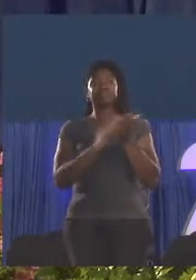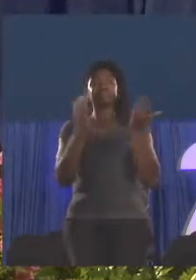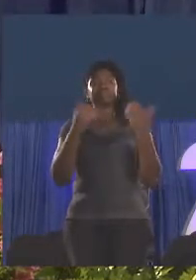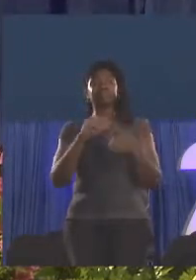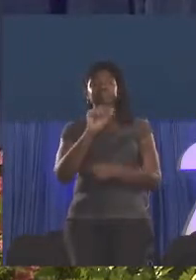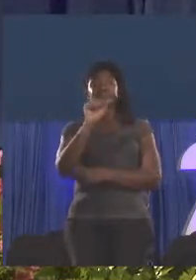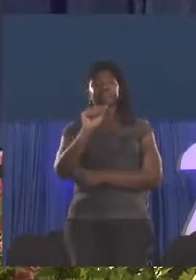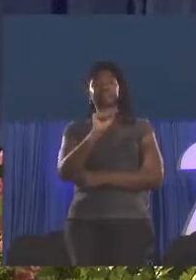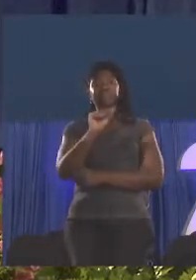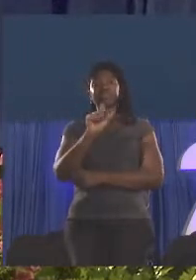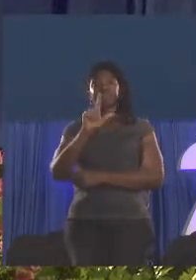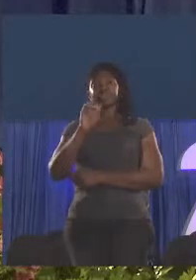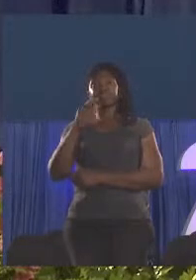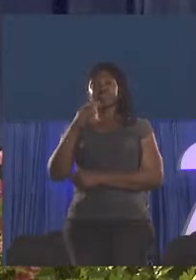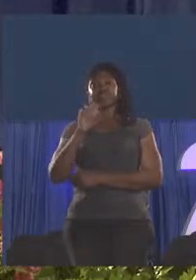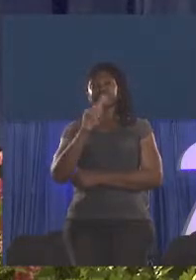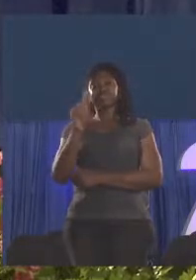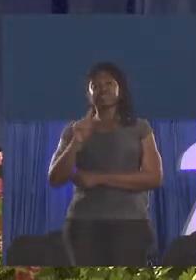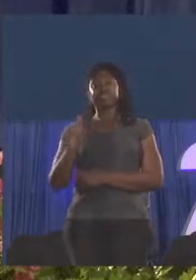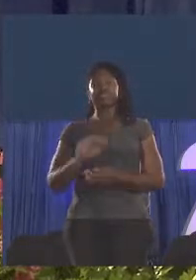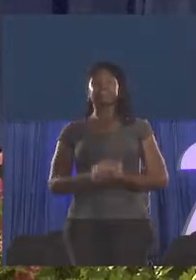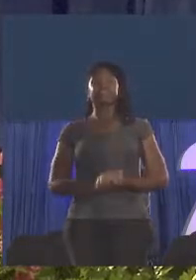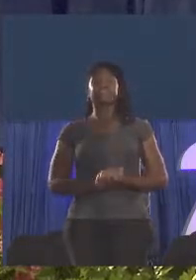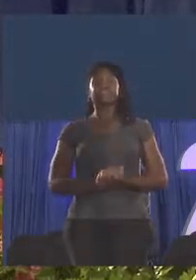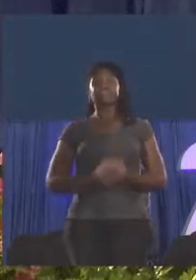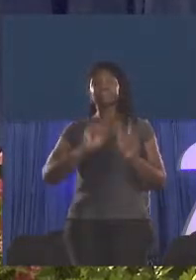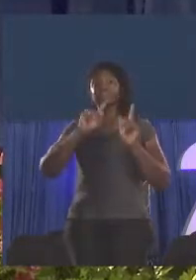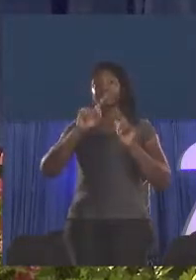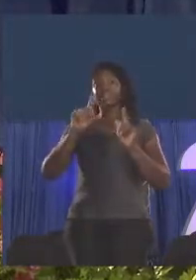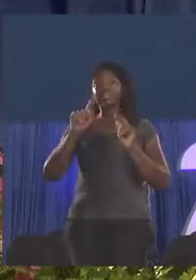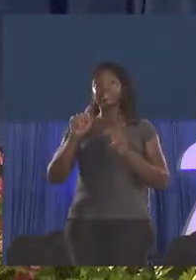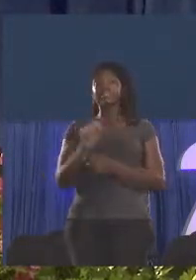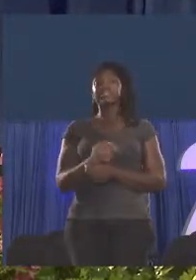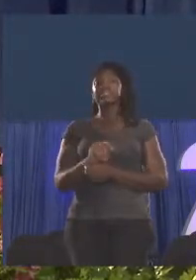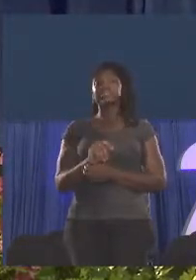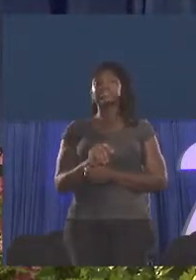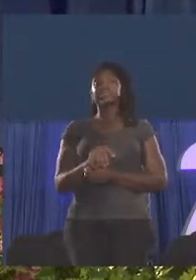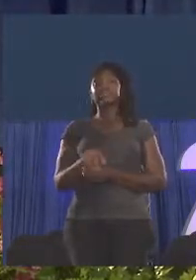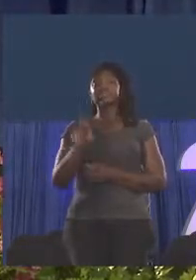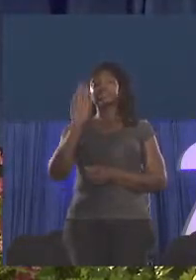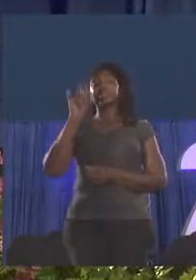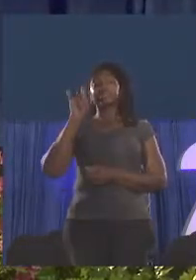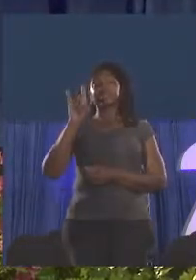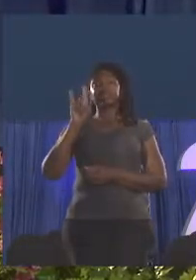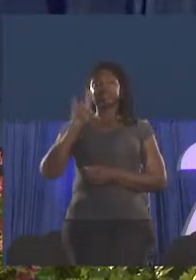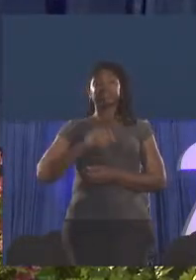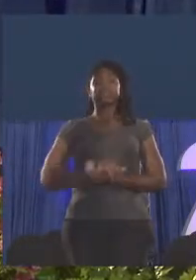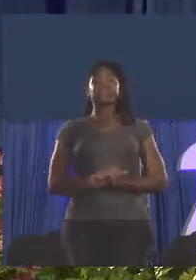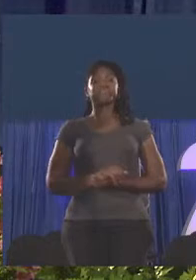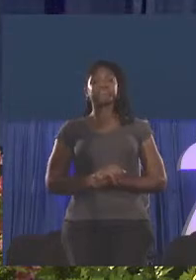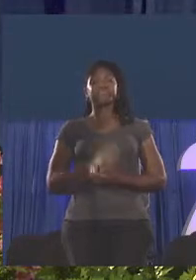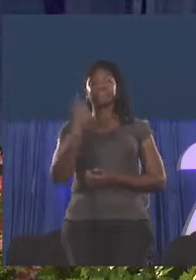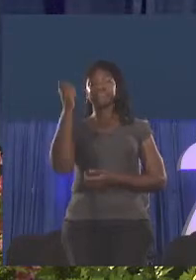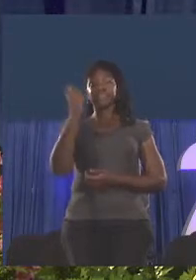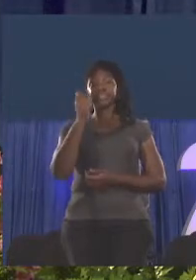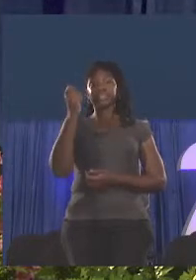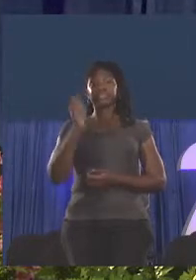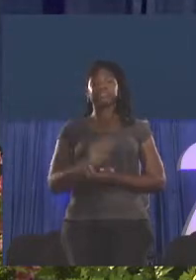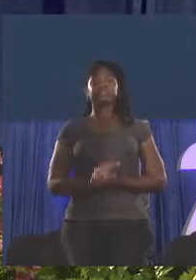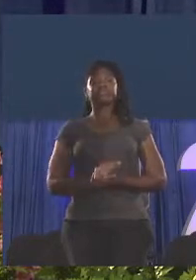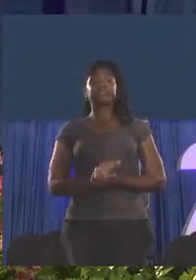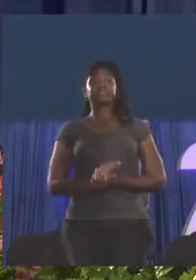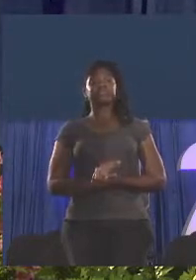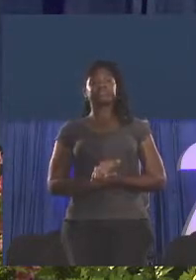Adriana M. Lopez, attending the University of Texas, Austin, recipient of the